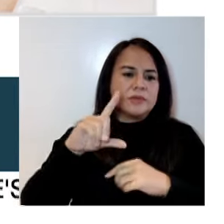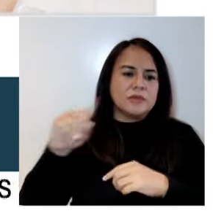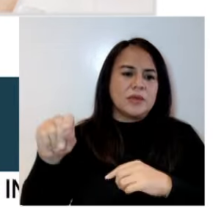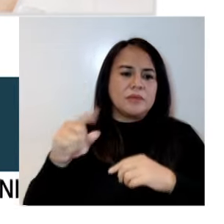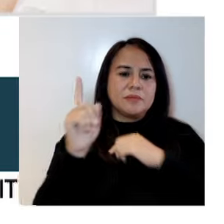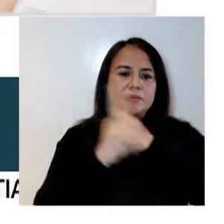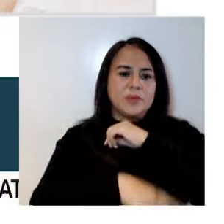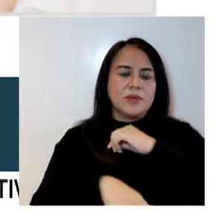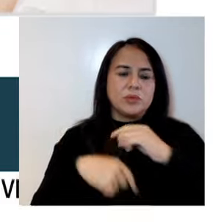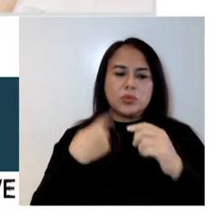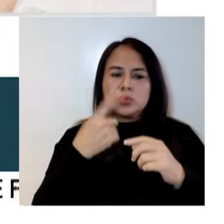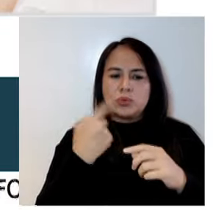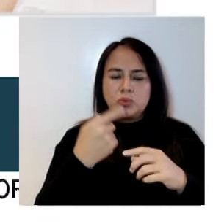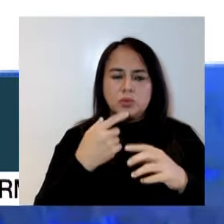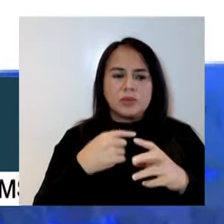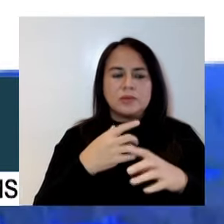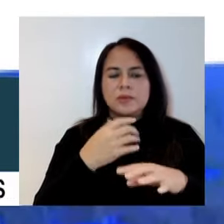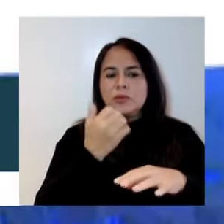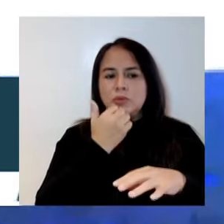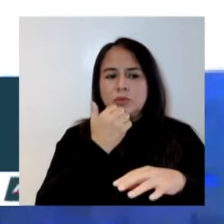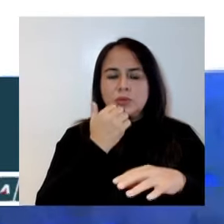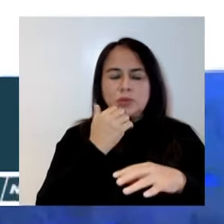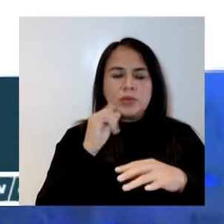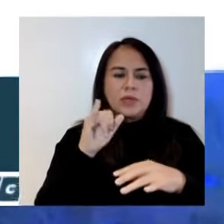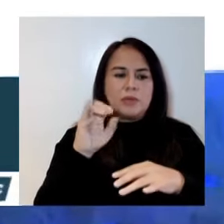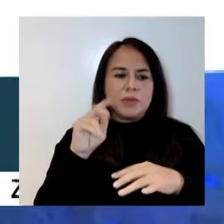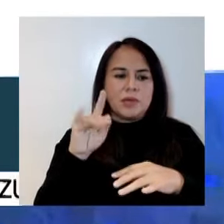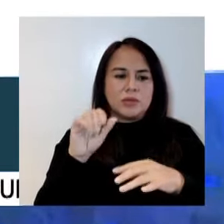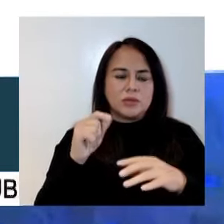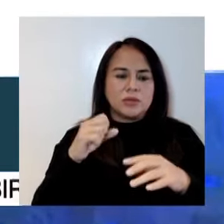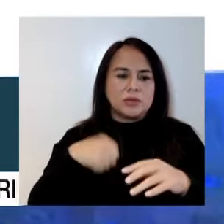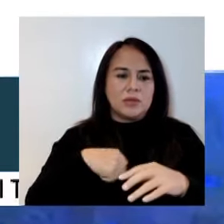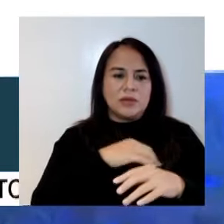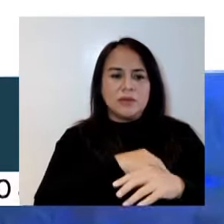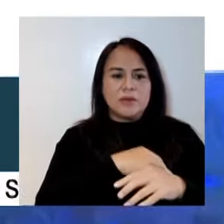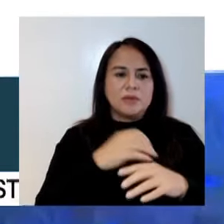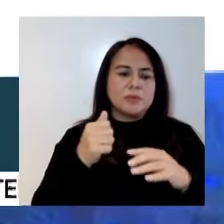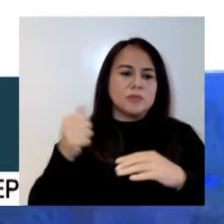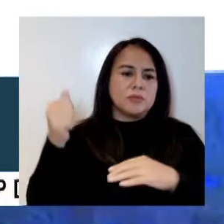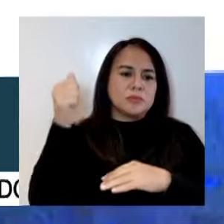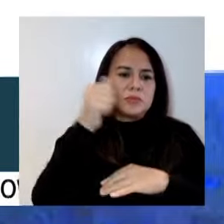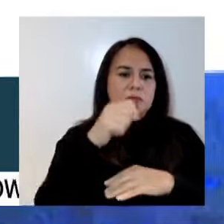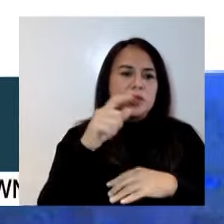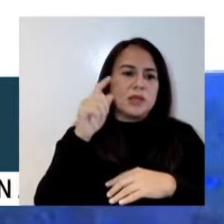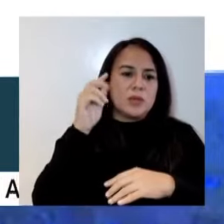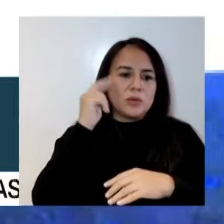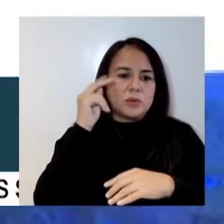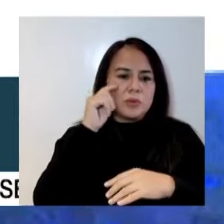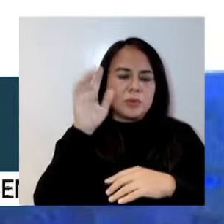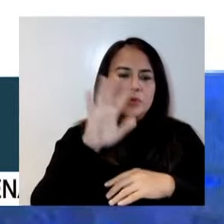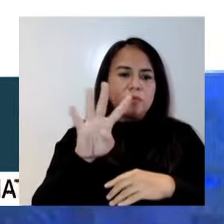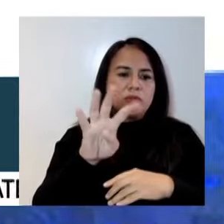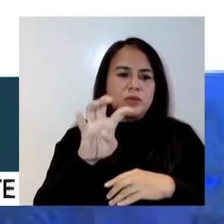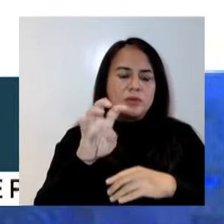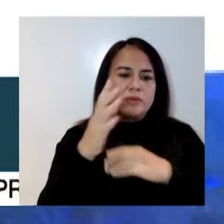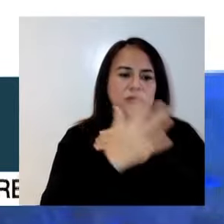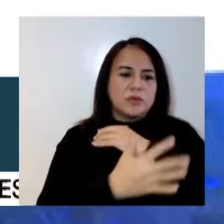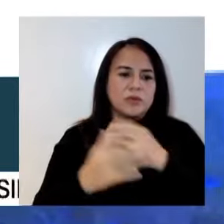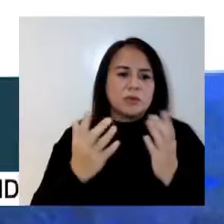punishing erring immigration personnel. Immigration Commissioner Norman Tancinco earlier said over 400 foreigners were recommended